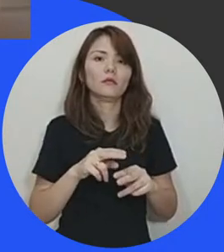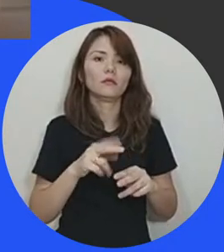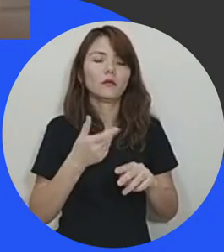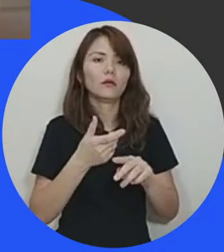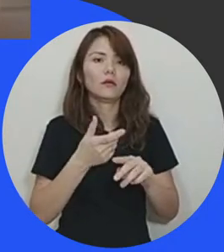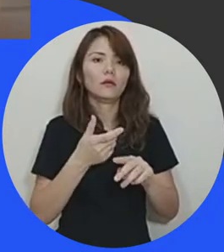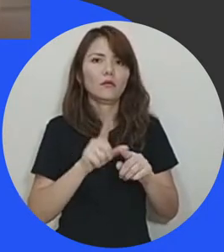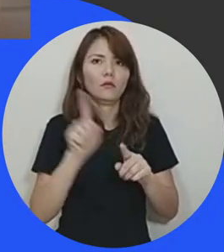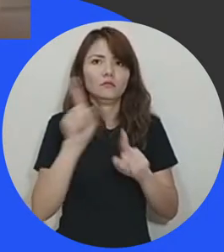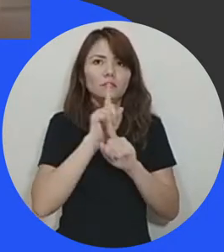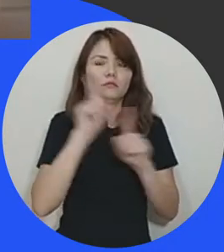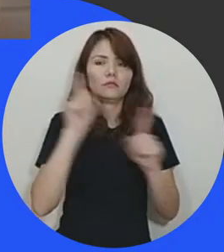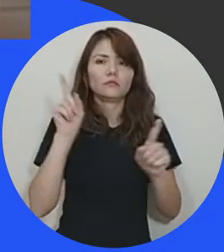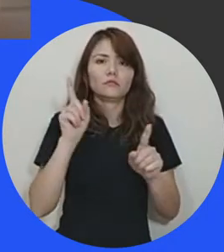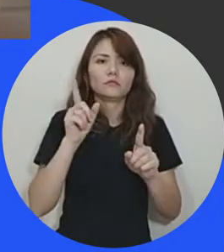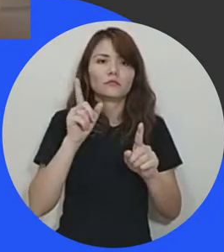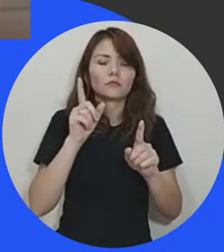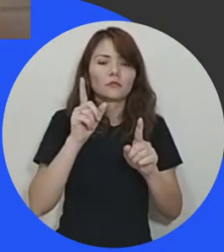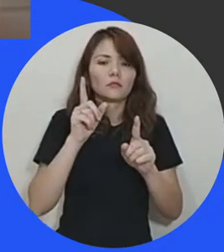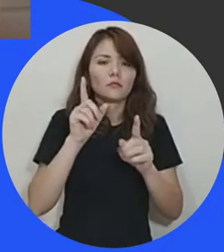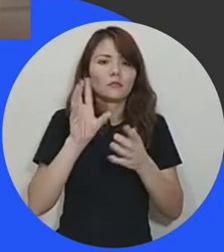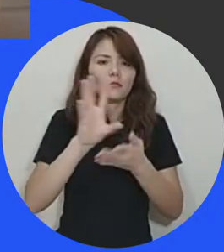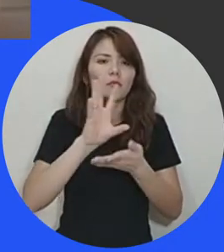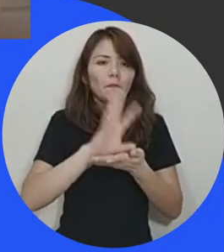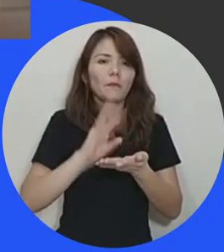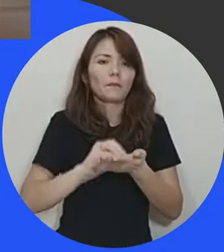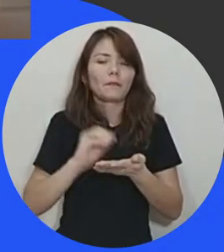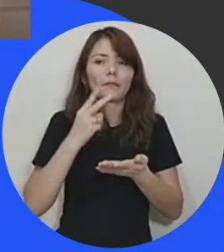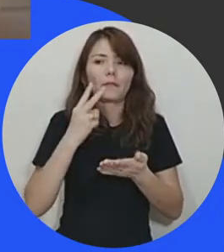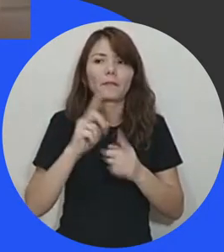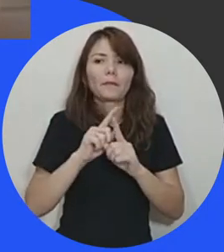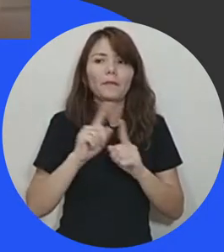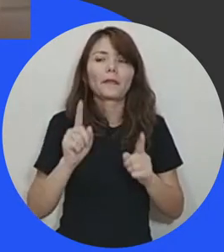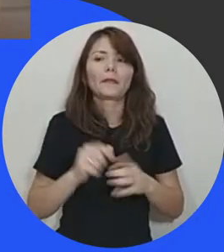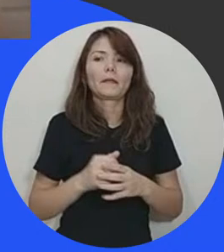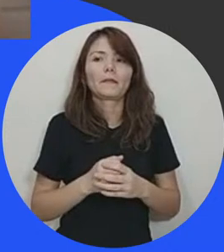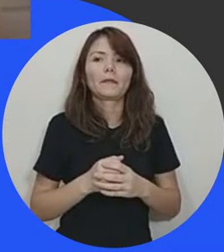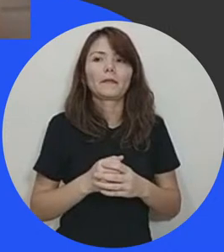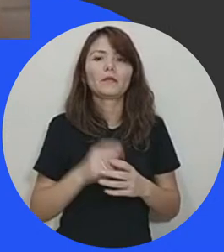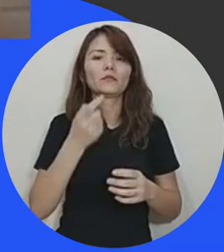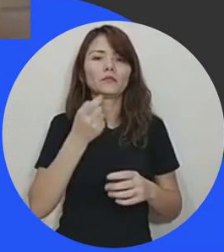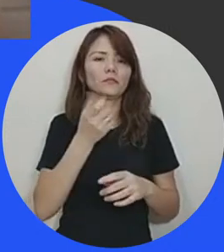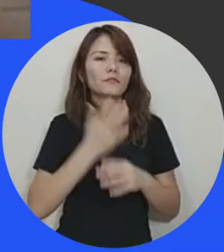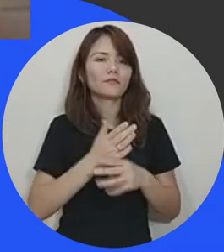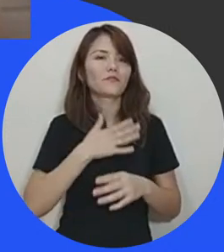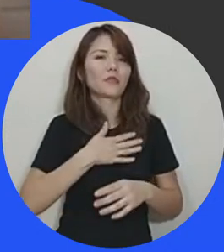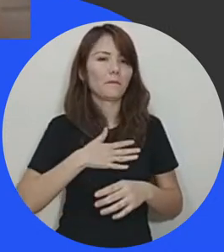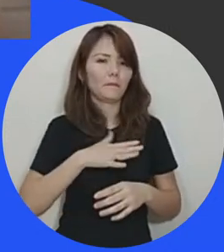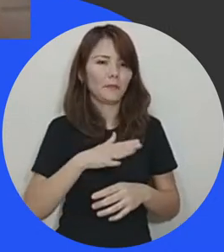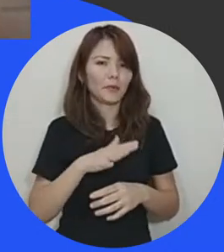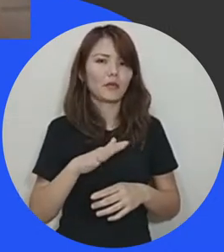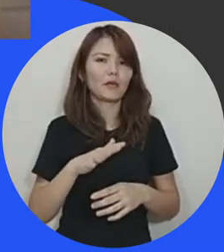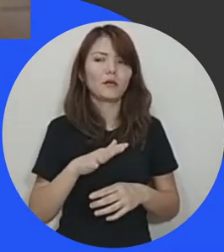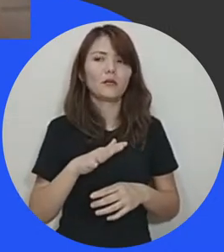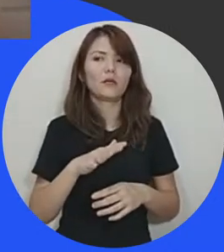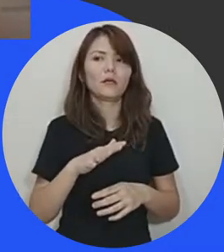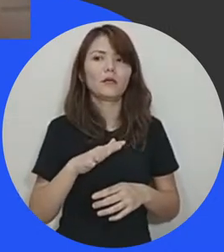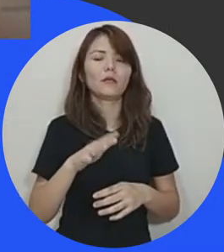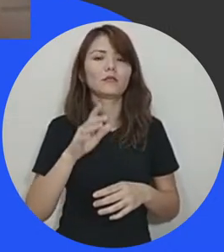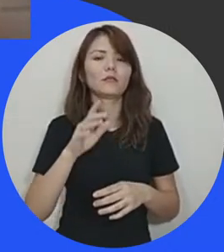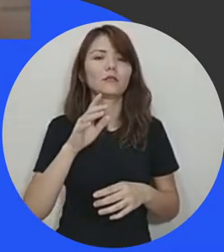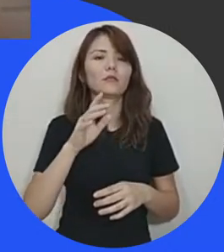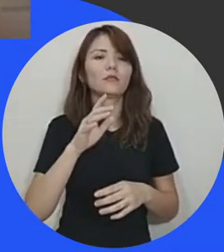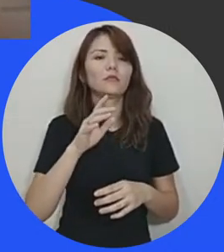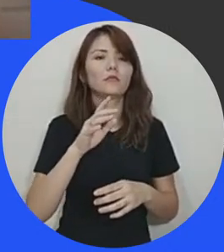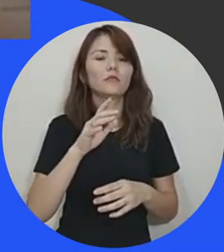ability again to transmit. It's very unpleasant. In terms of transmissibility, it's probably a